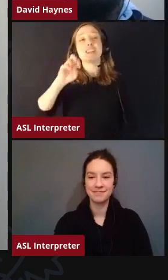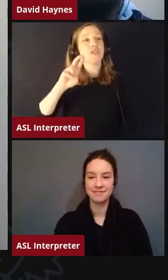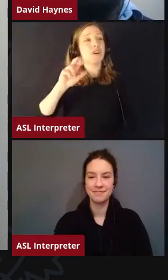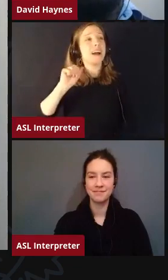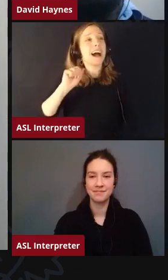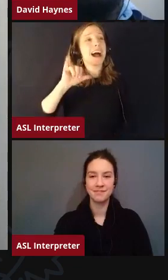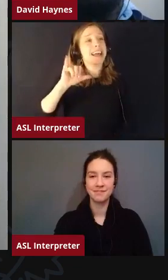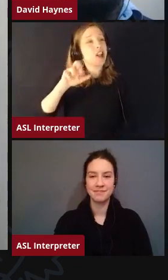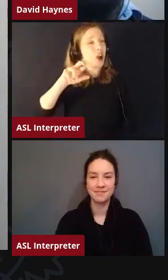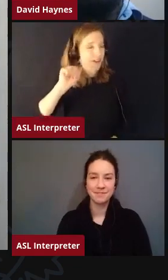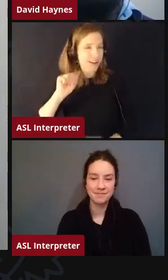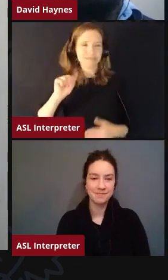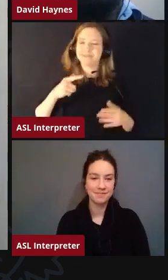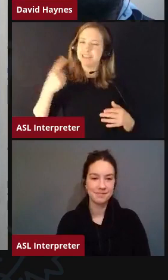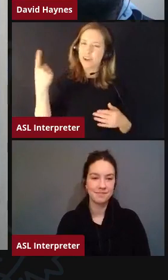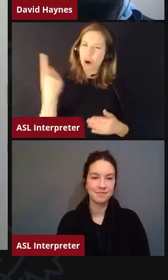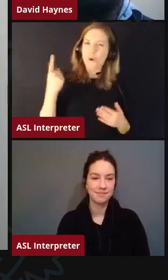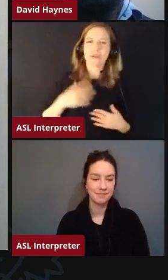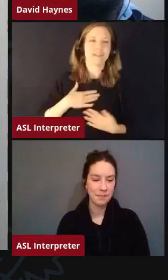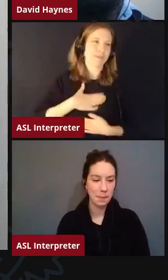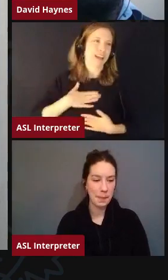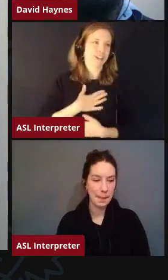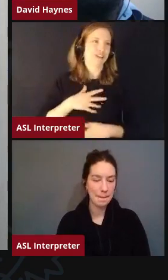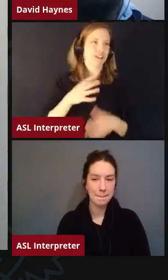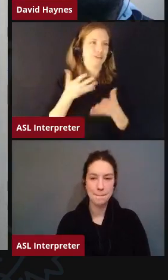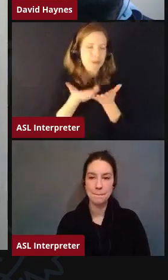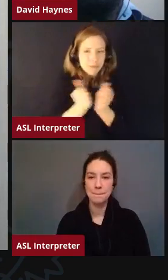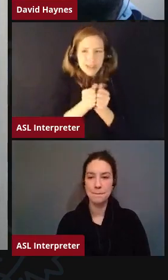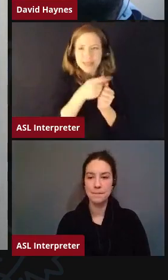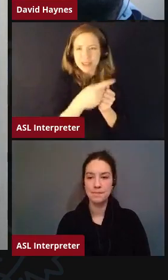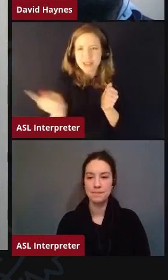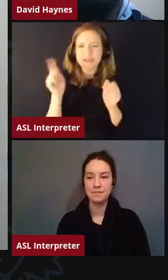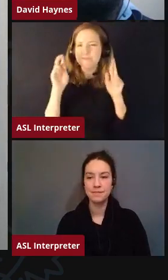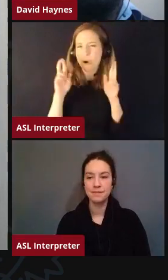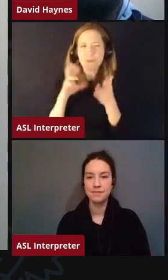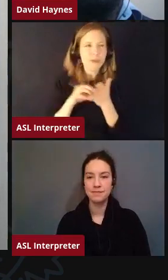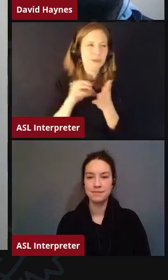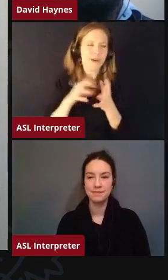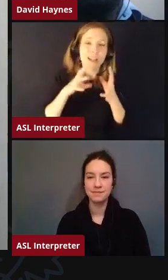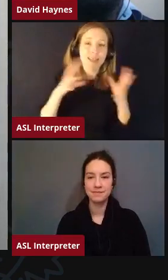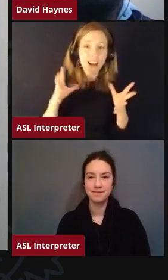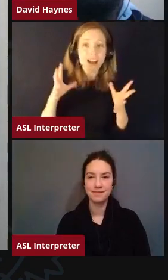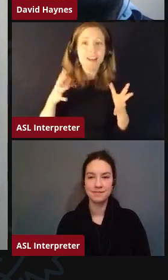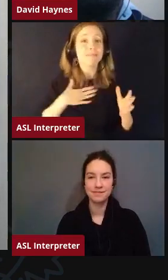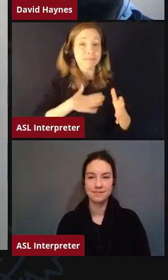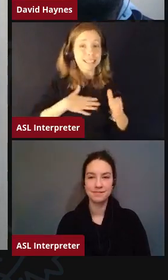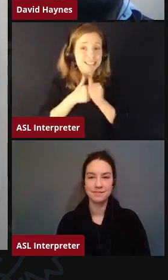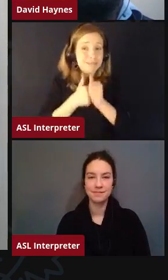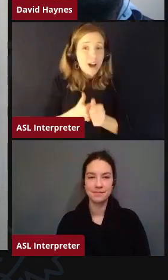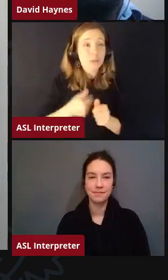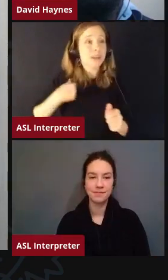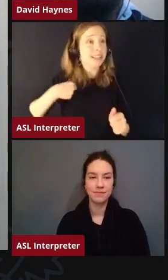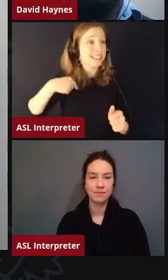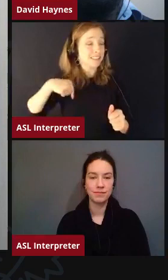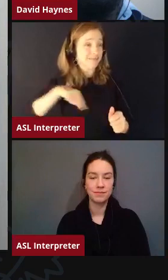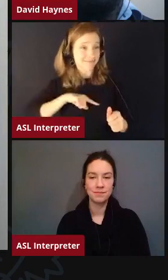a pleasure to be with you. I hope you've learned a lot. Please follow us on Facebook, like us, and if you have any